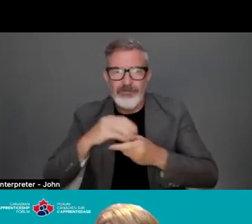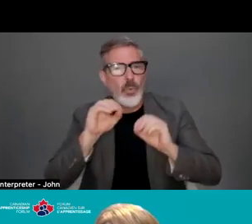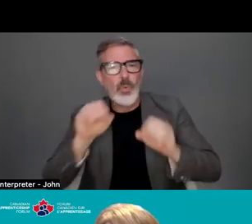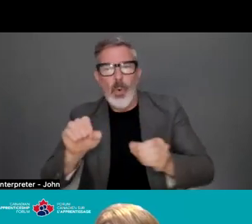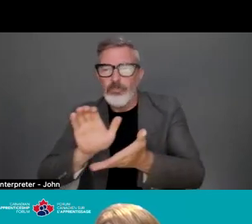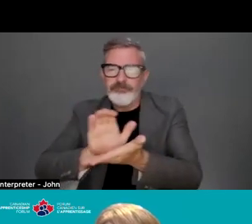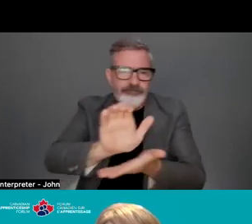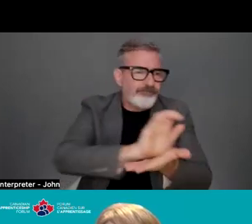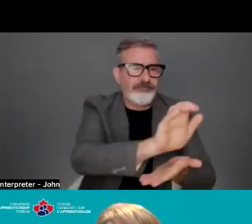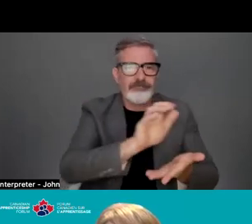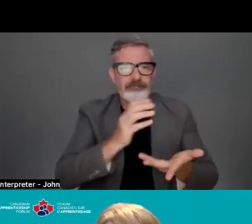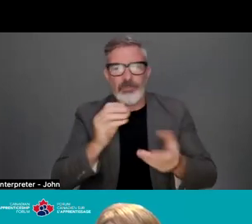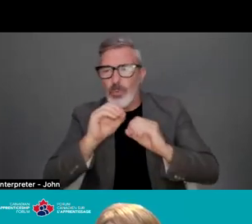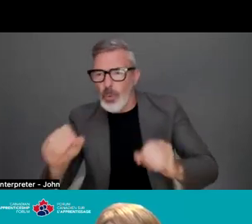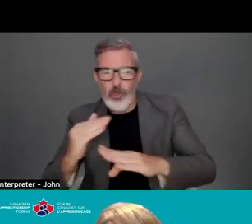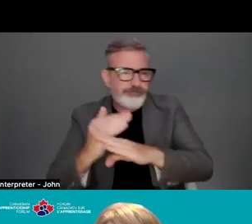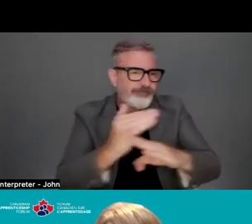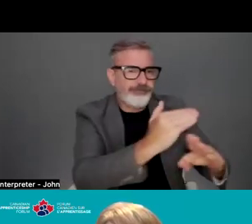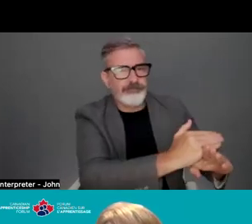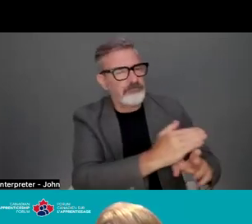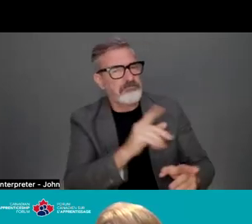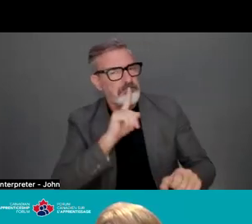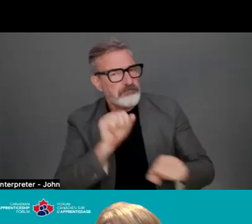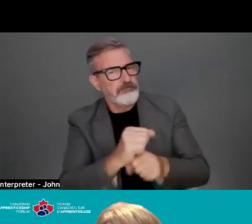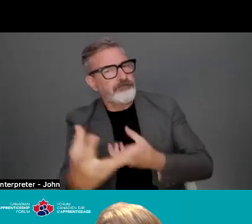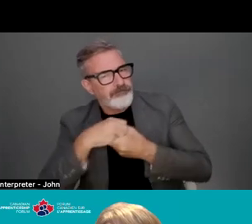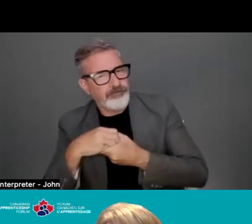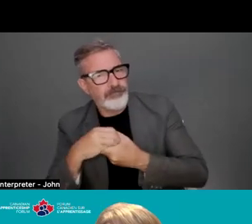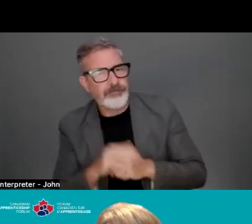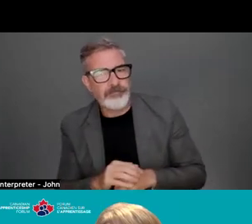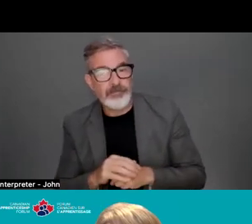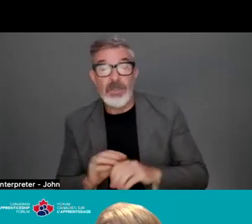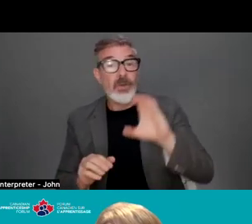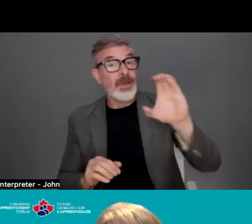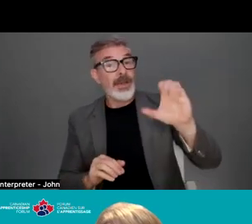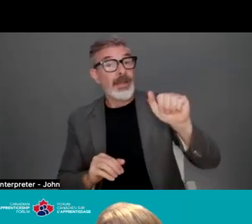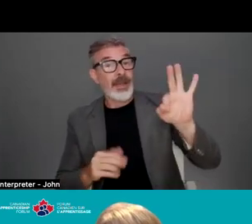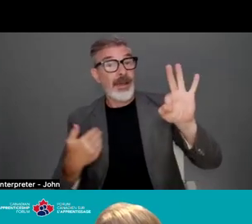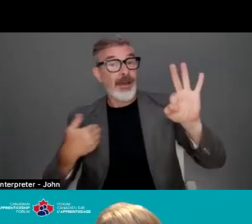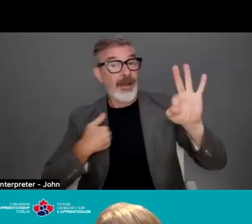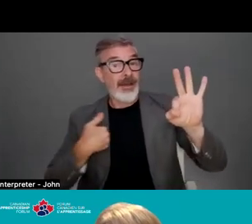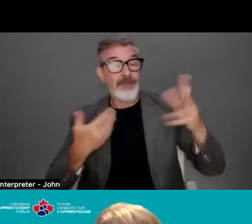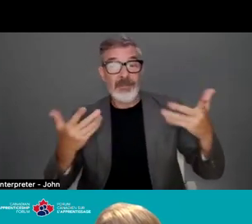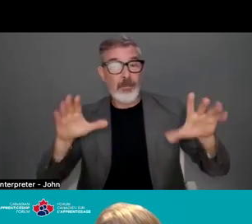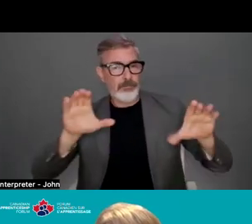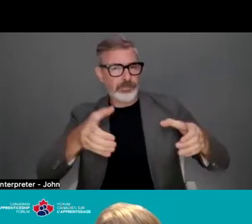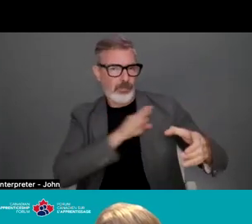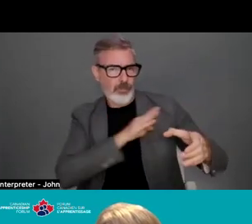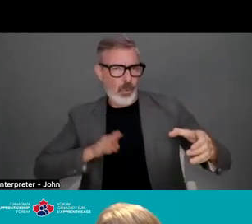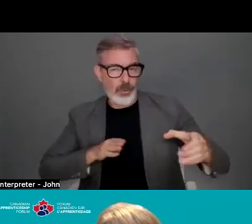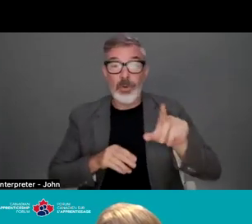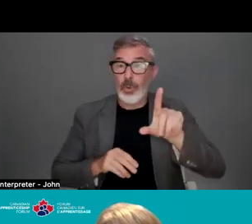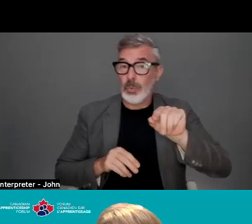So at CAF, we have a board of 20 board of directors that represent each one of the groups